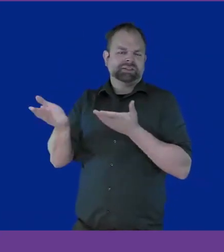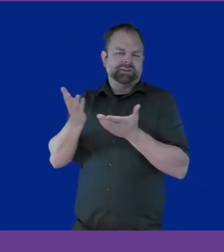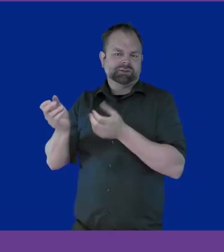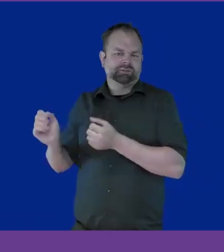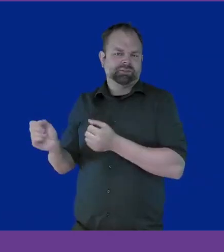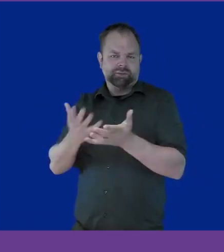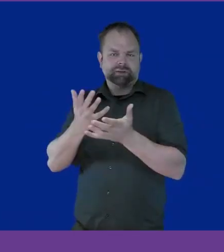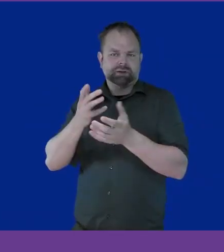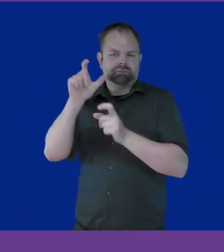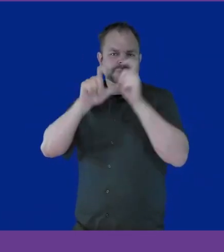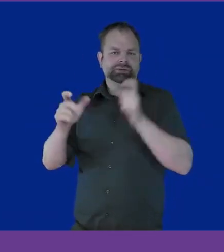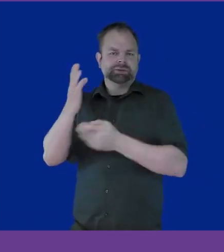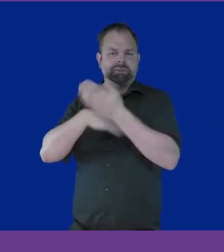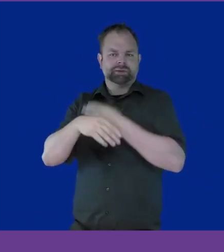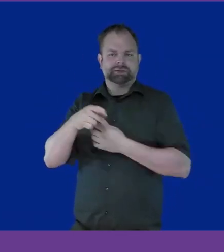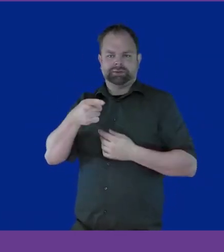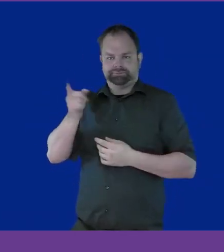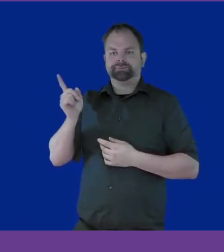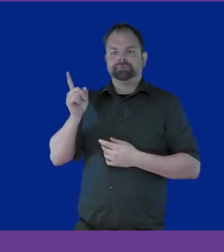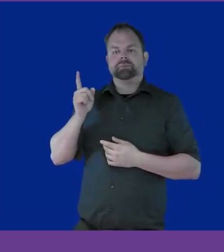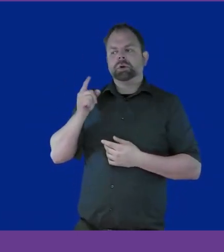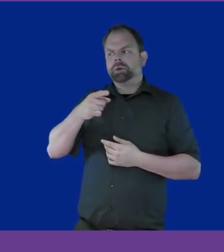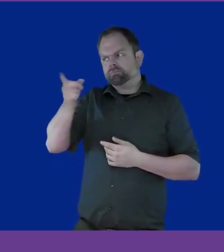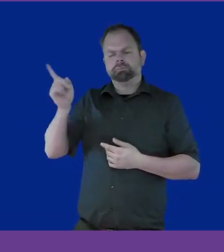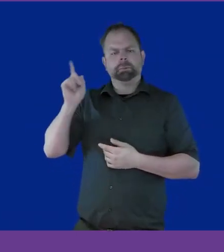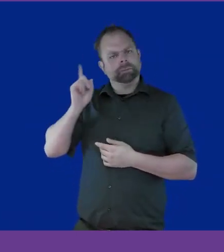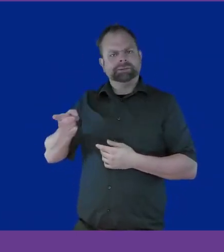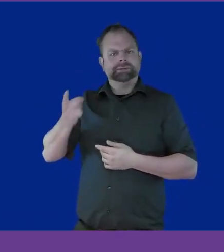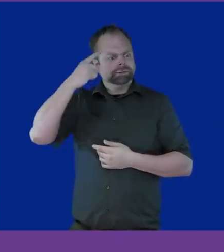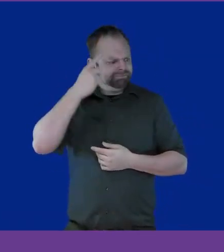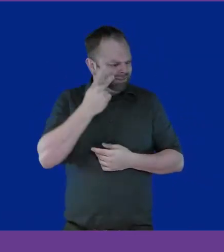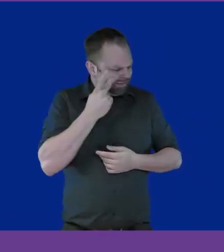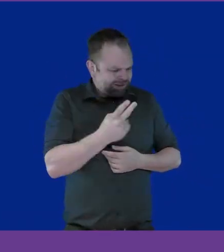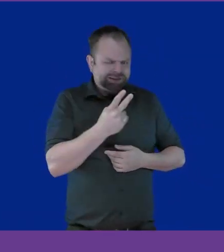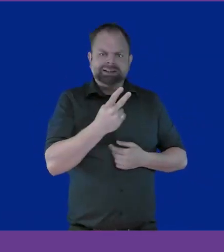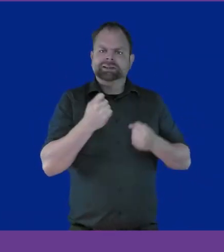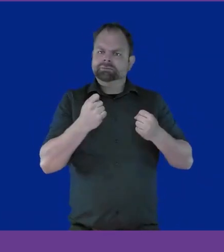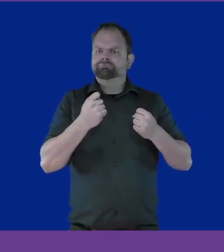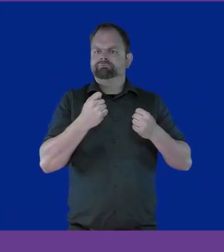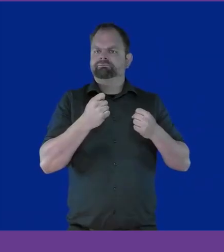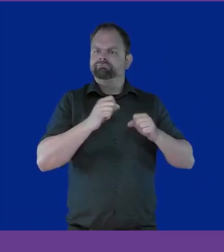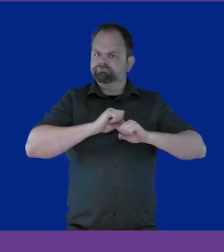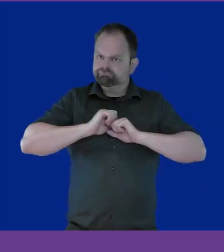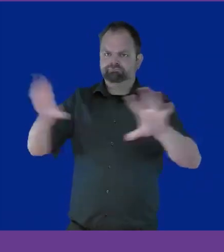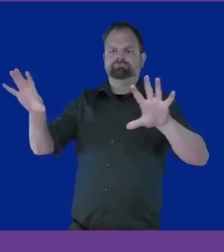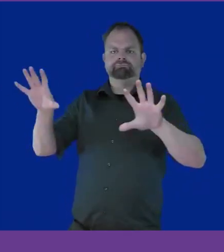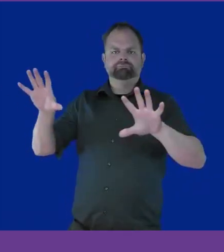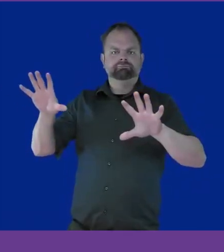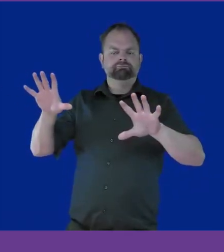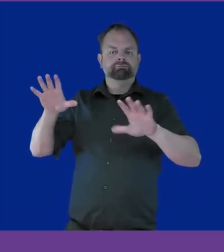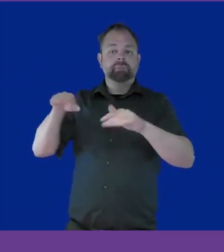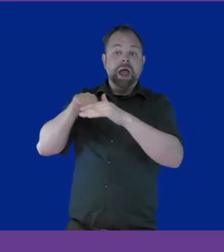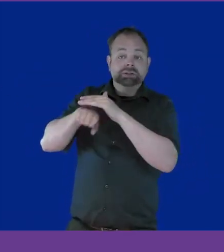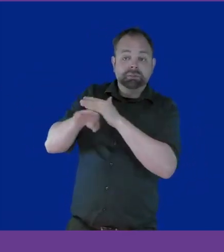that they have brought to their clients for more independence, for more self-determined activities.